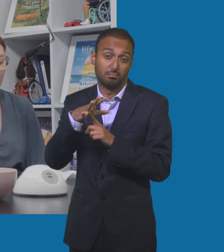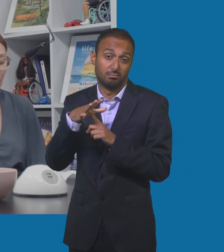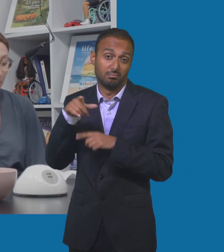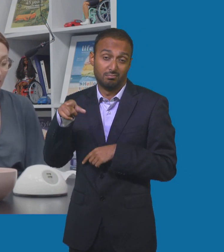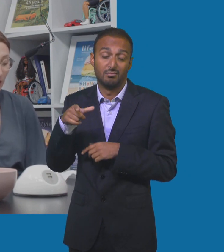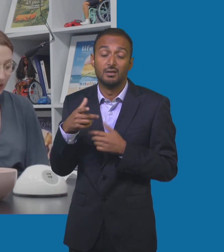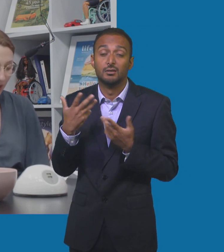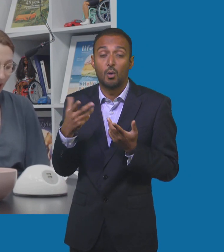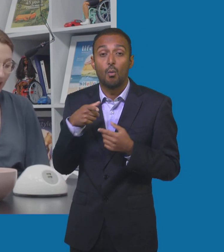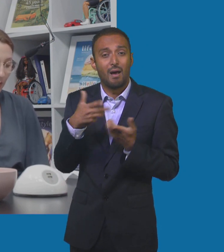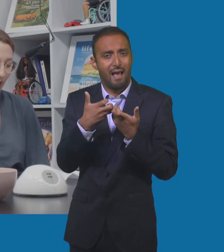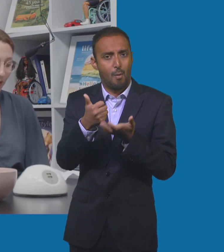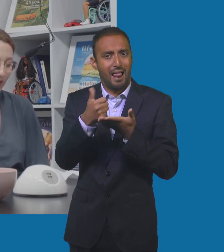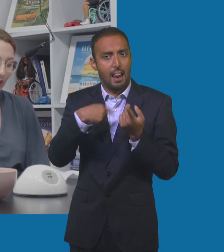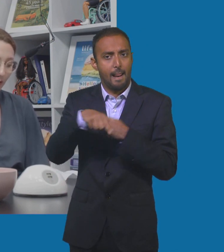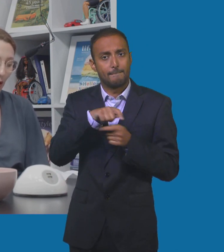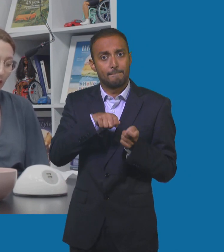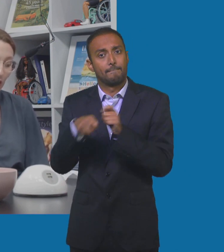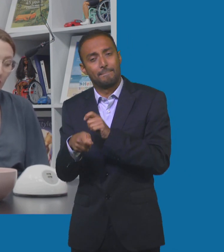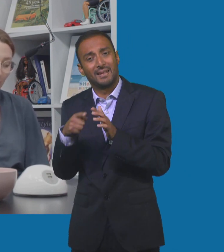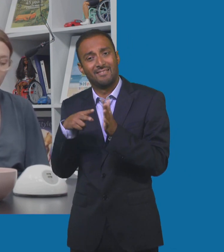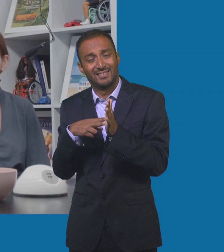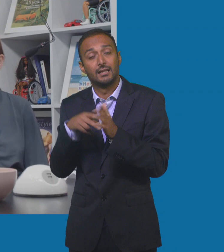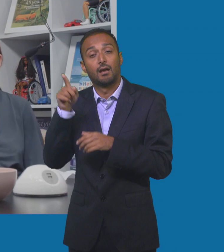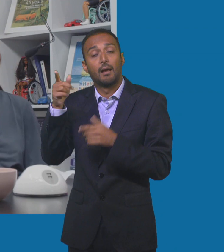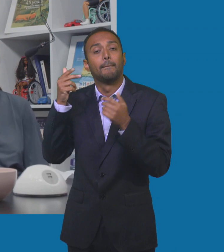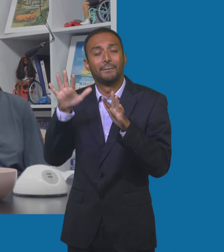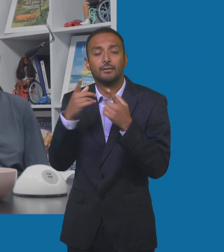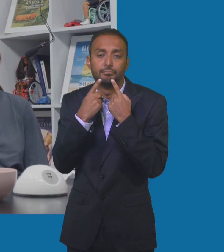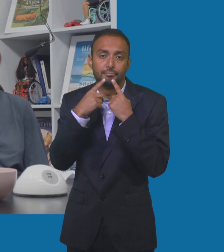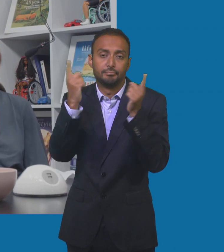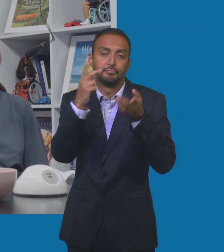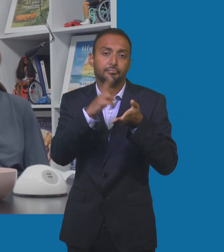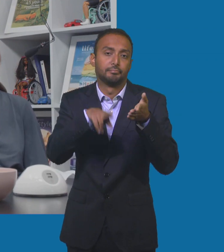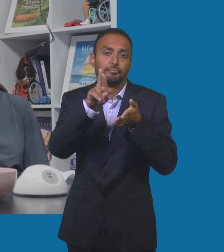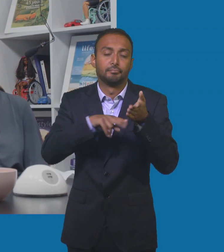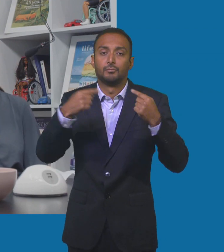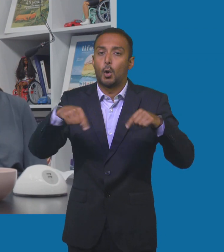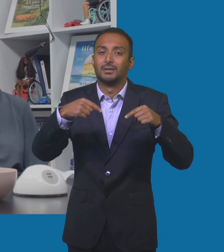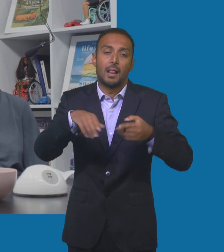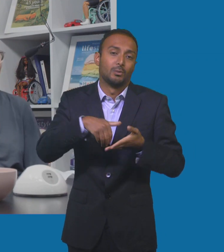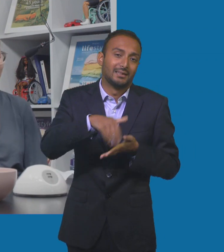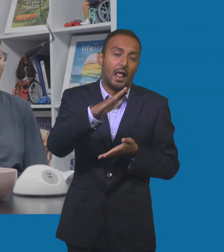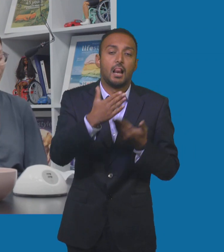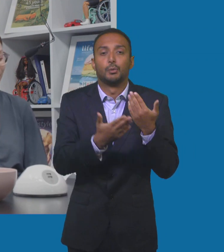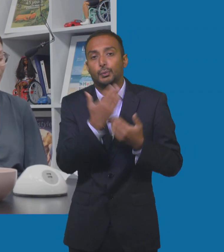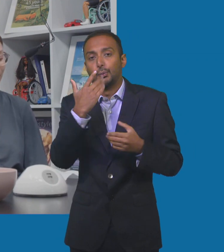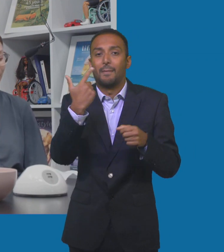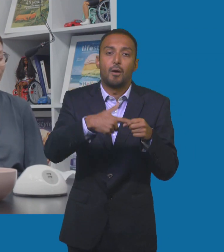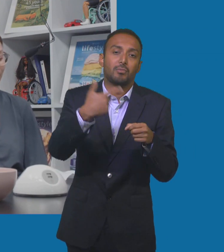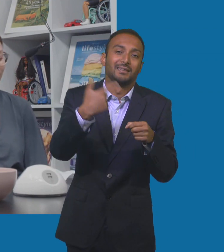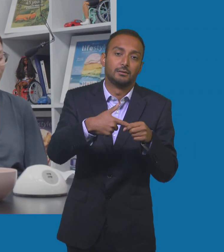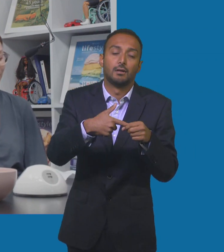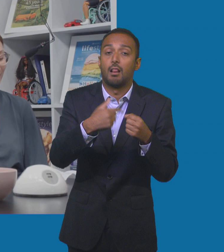to EVs, the government has also announced a ban on the sale of all new petrol and diesel vehicles by 2030. Do you think that what